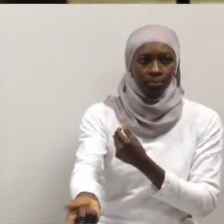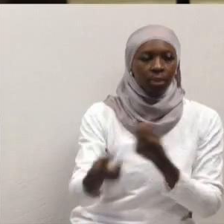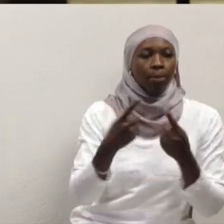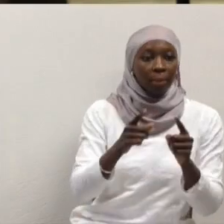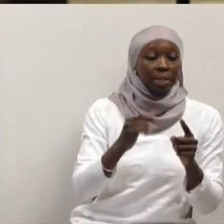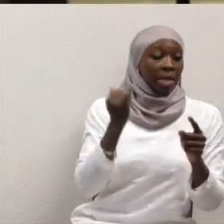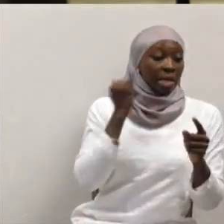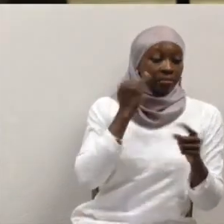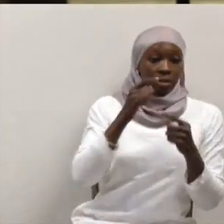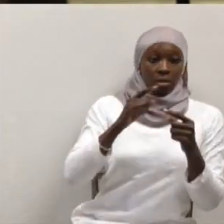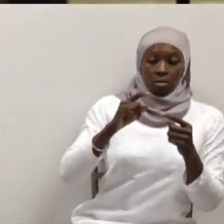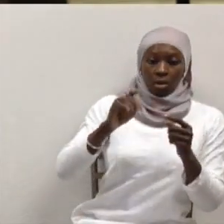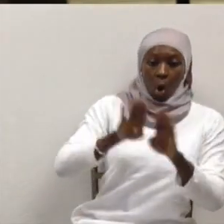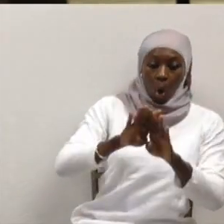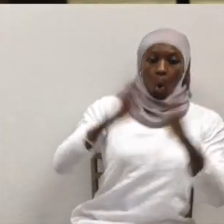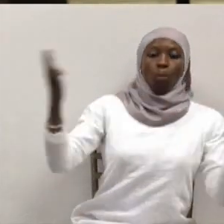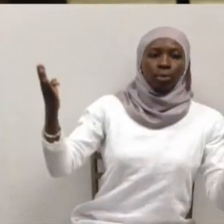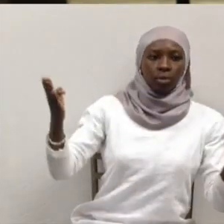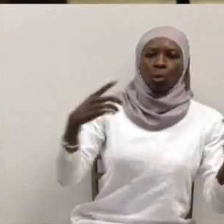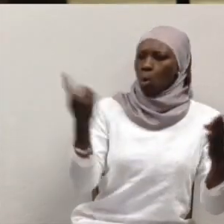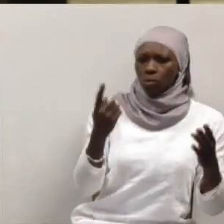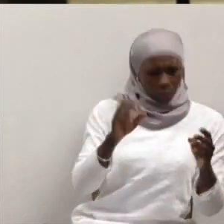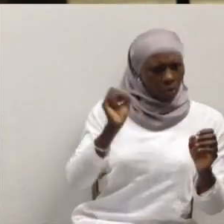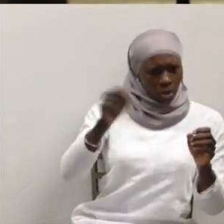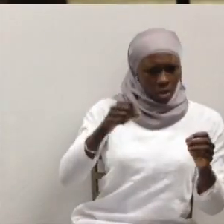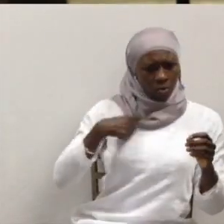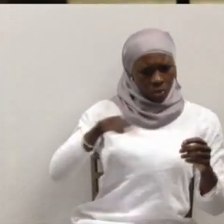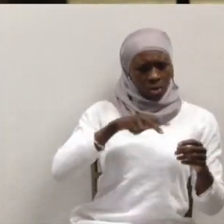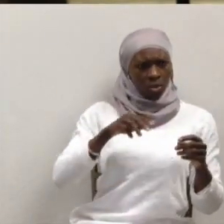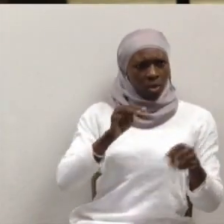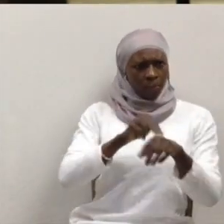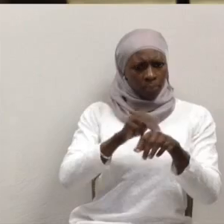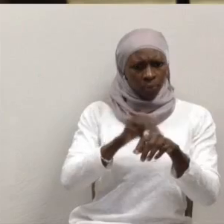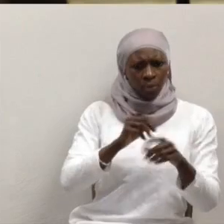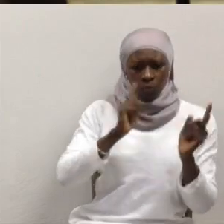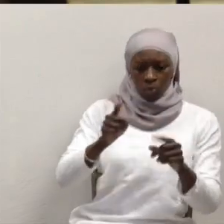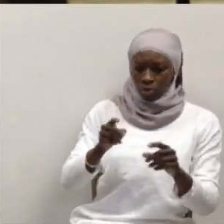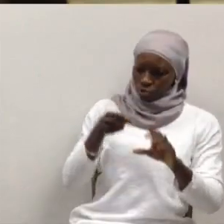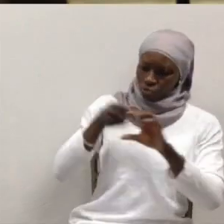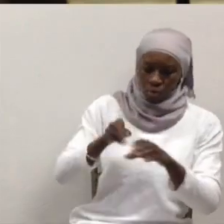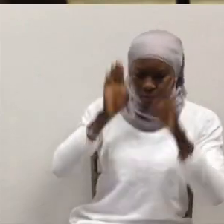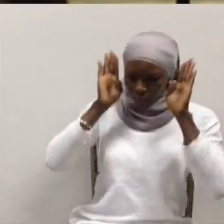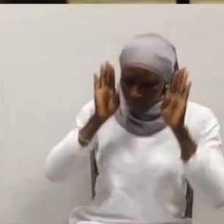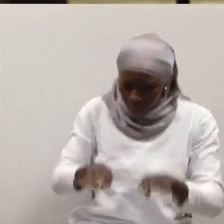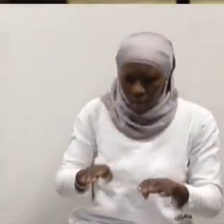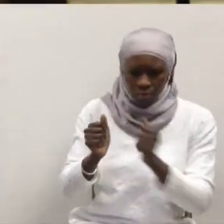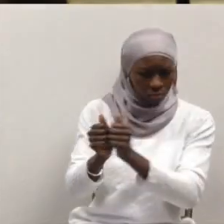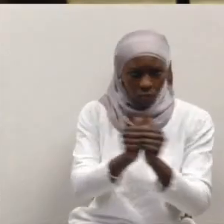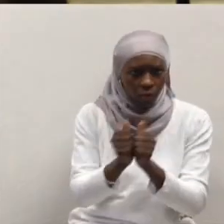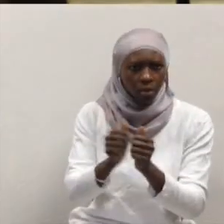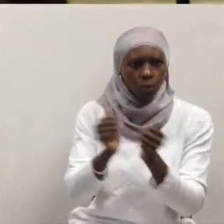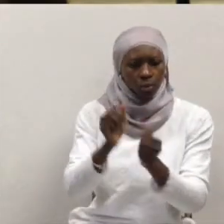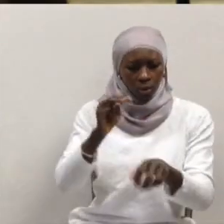proclaim they are Muslims, and they even join the prayer, they pay sadaqah, and so on and so forth. But the